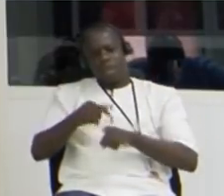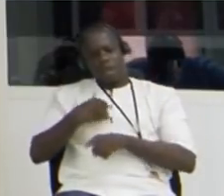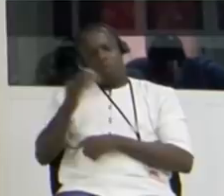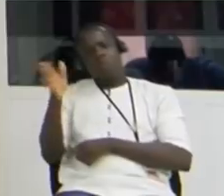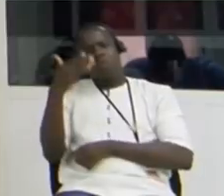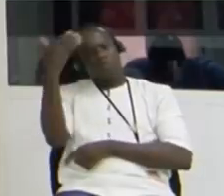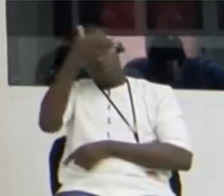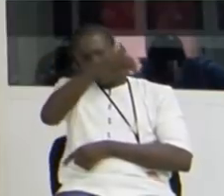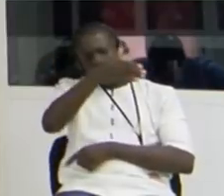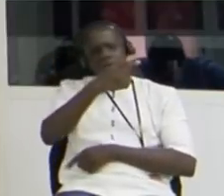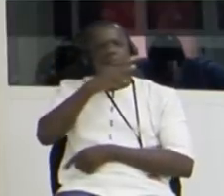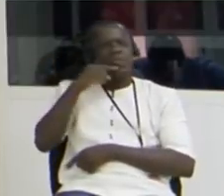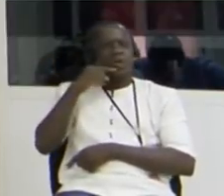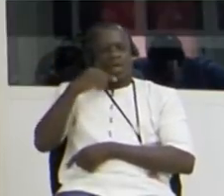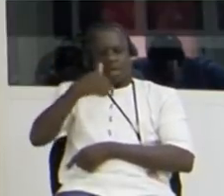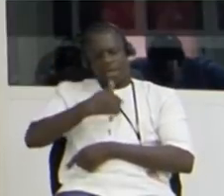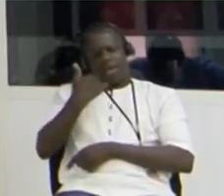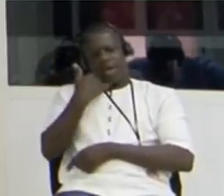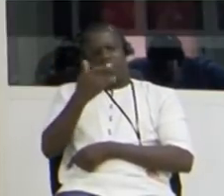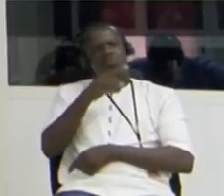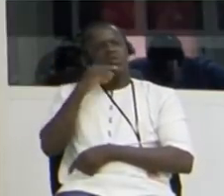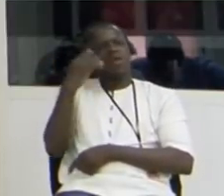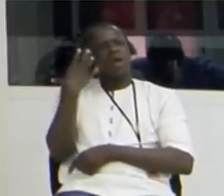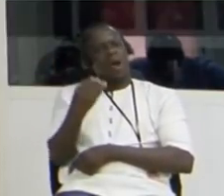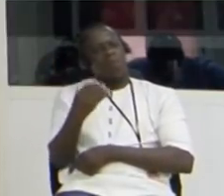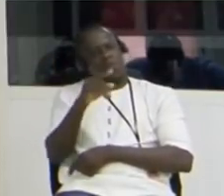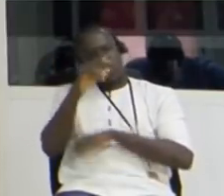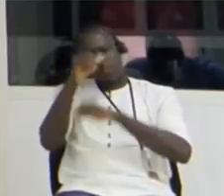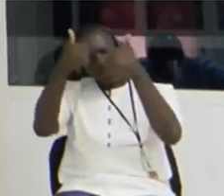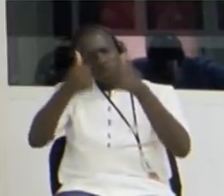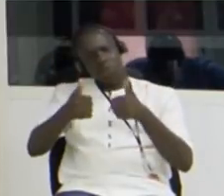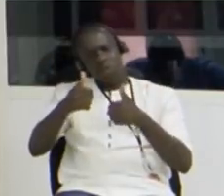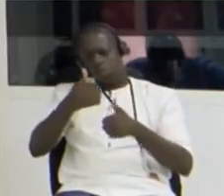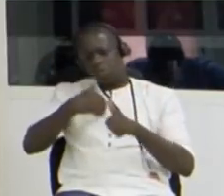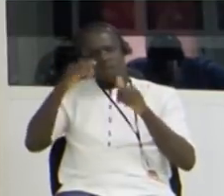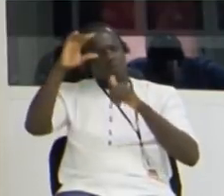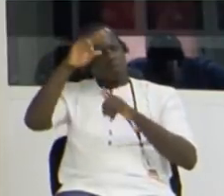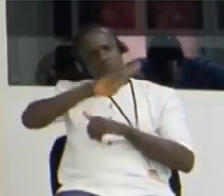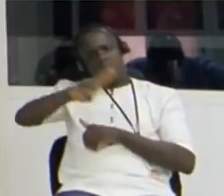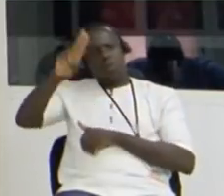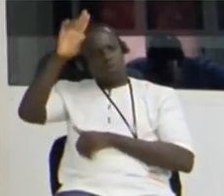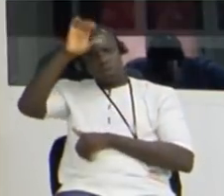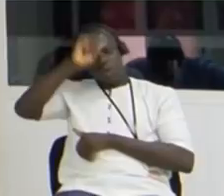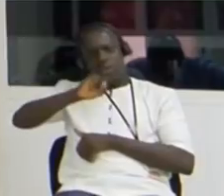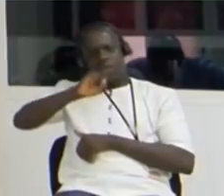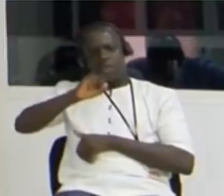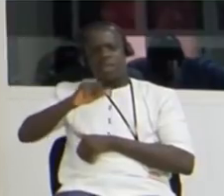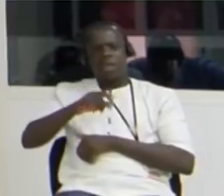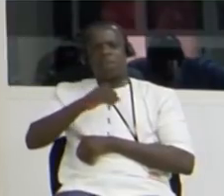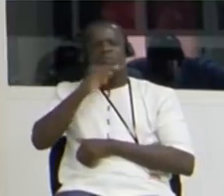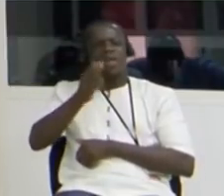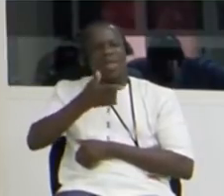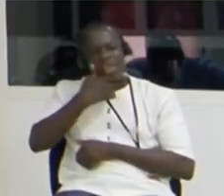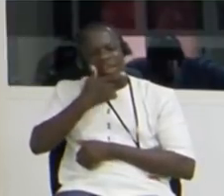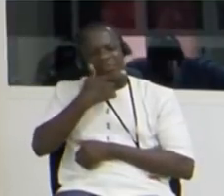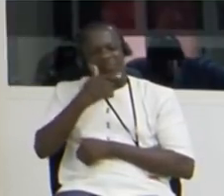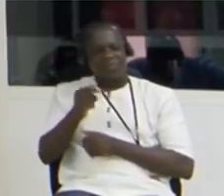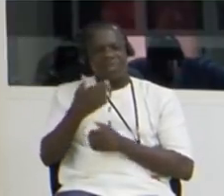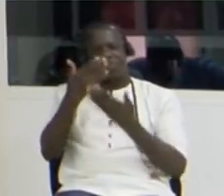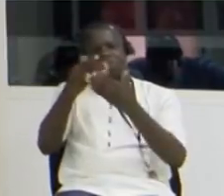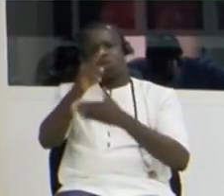and I asked the mom, how does it happen? Because I cannot understand. And she laughed. She told me, Tida, you don't know what's going